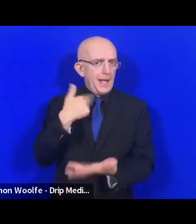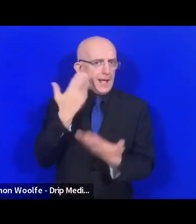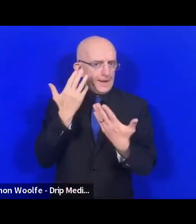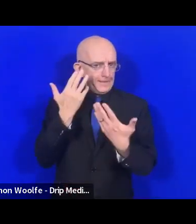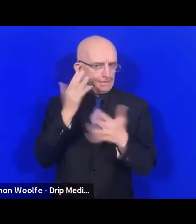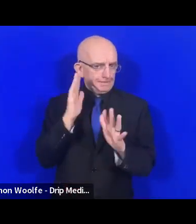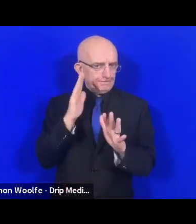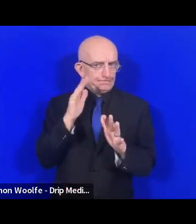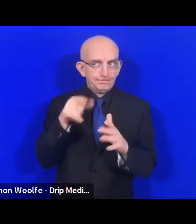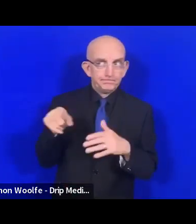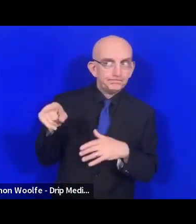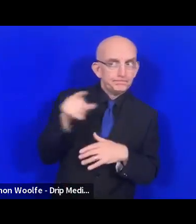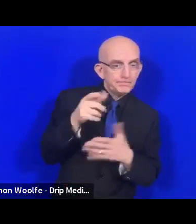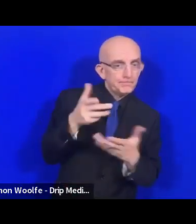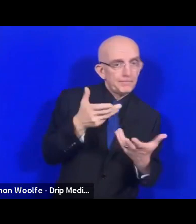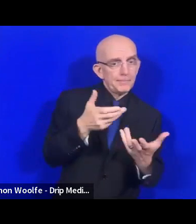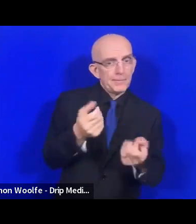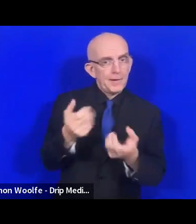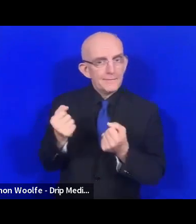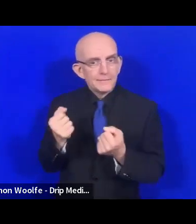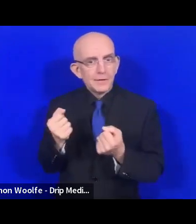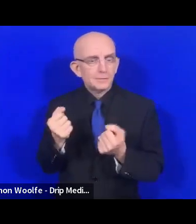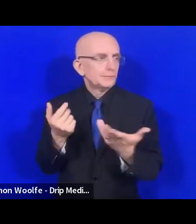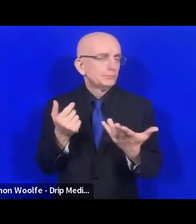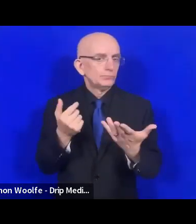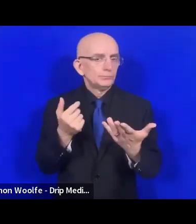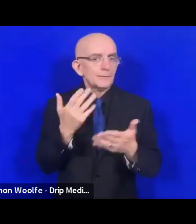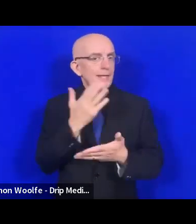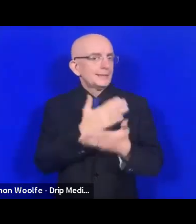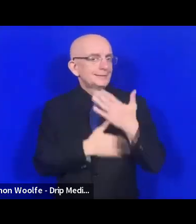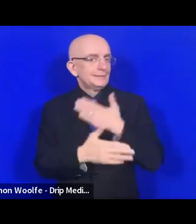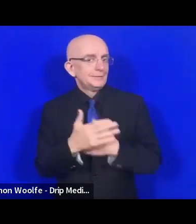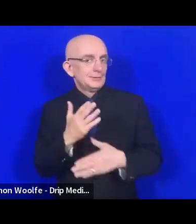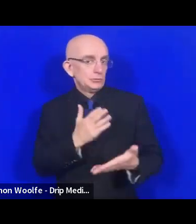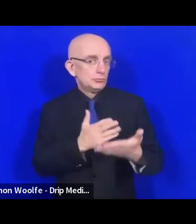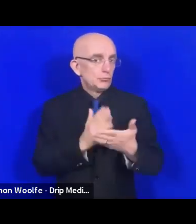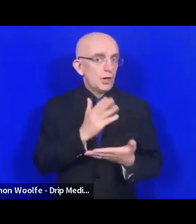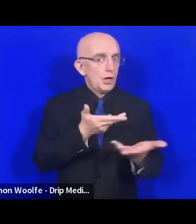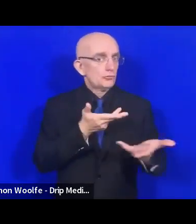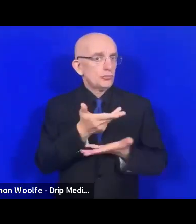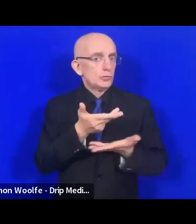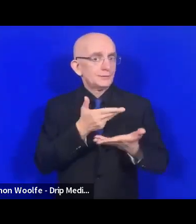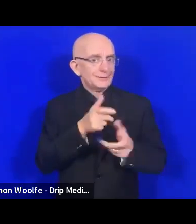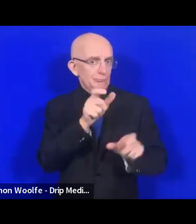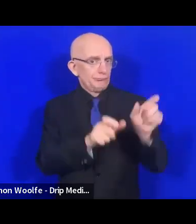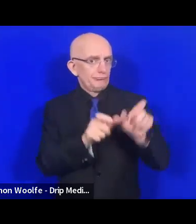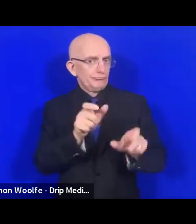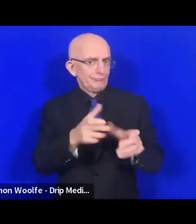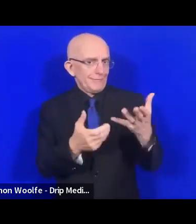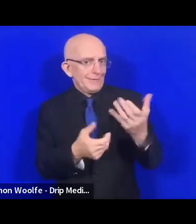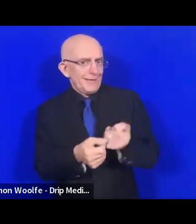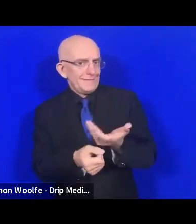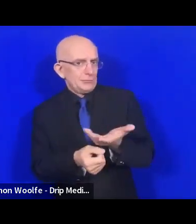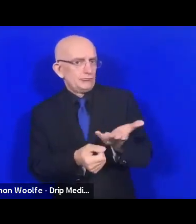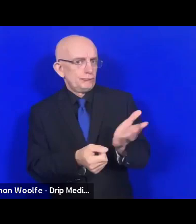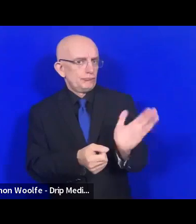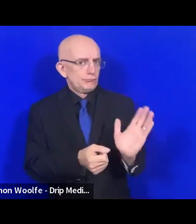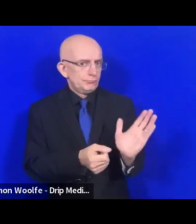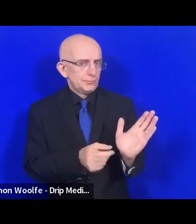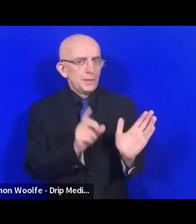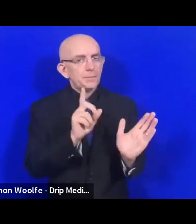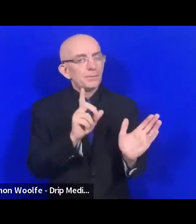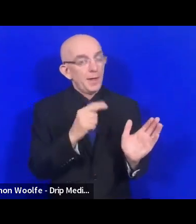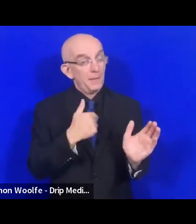but my advice would be to reach out to organizations of persons